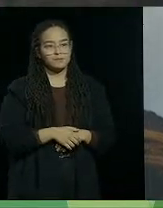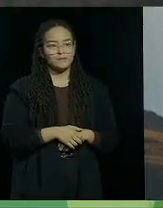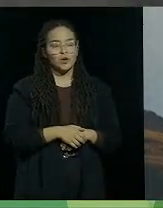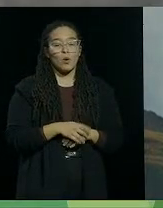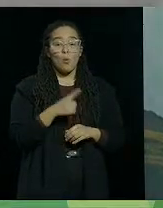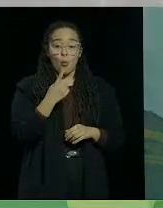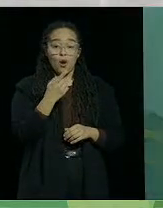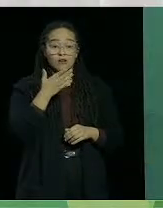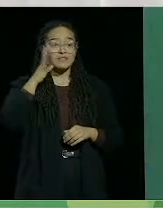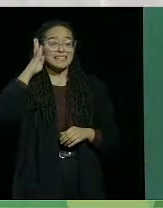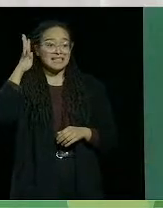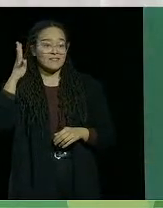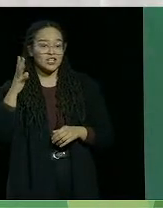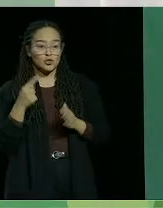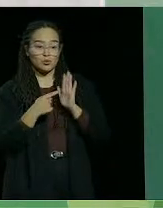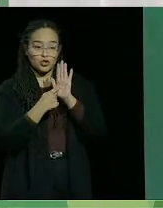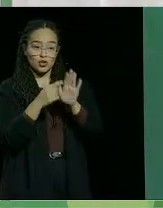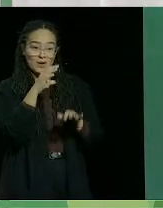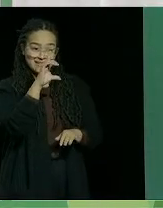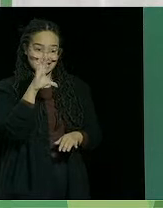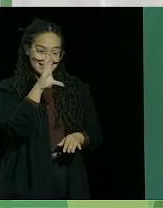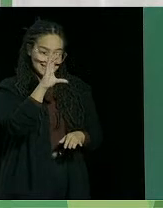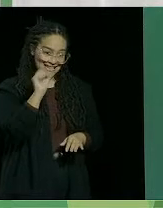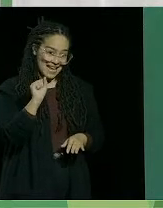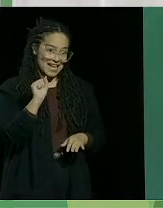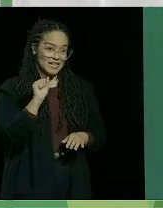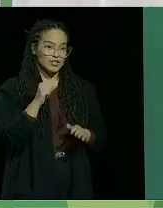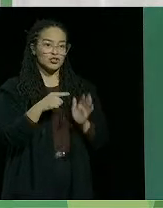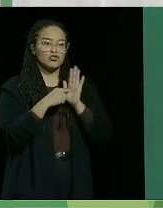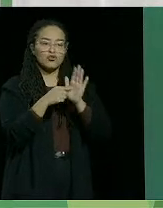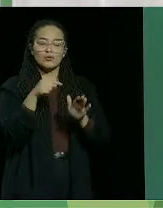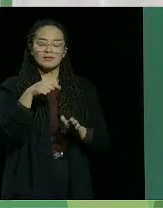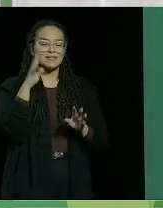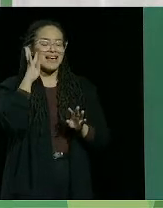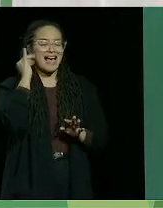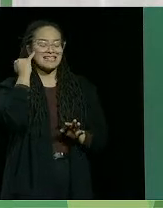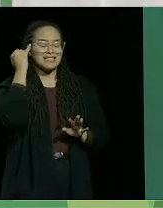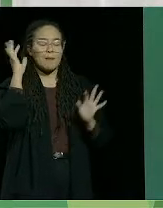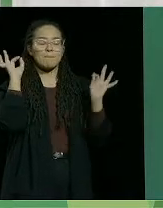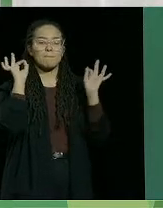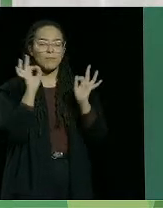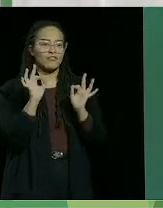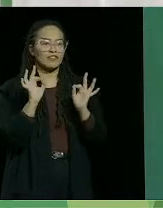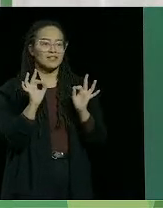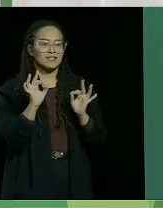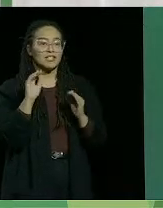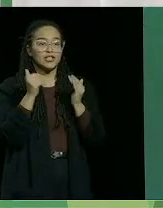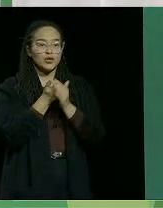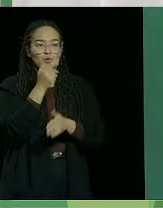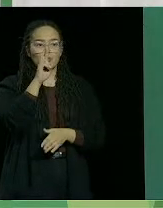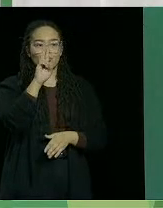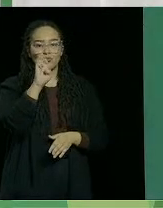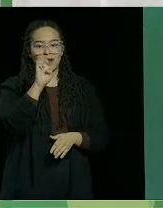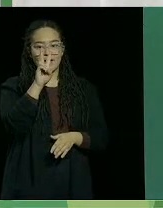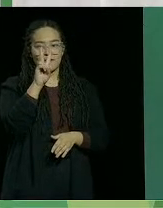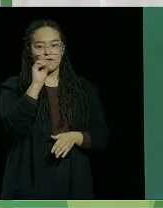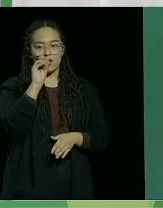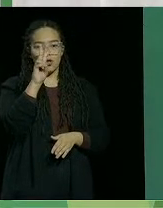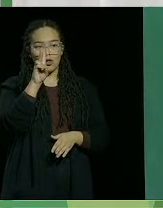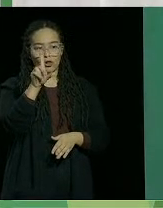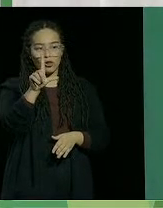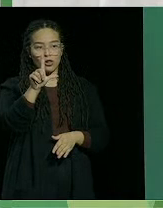One of the innovations we're showcasing at CES encapsulates this approach perfectly. It's our new Revel